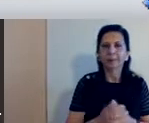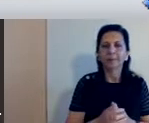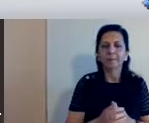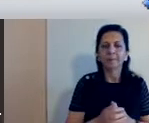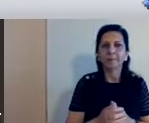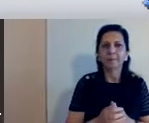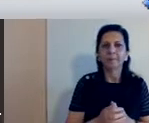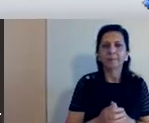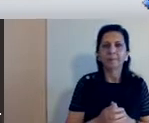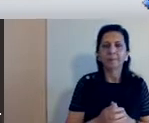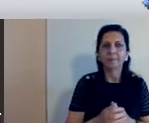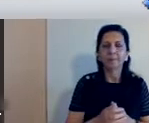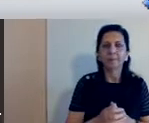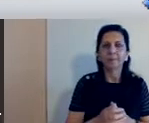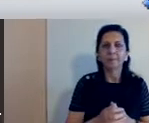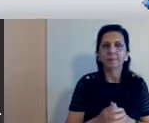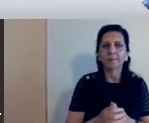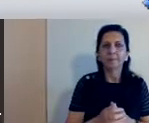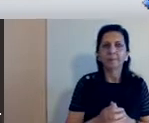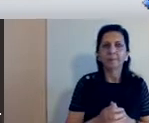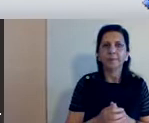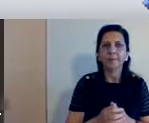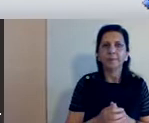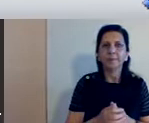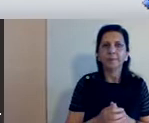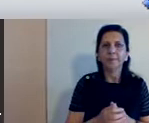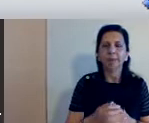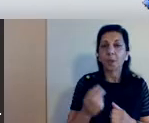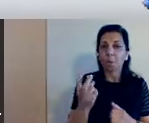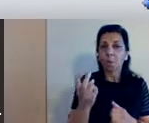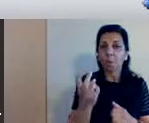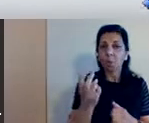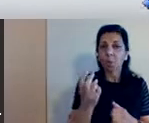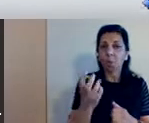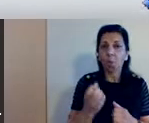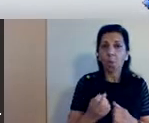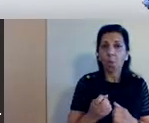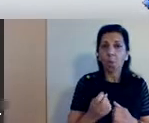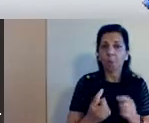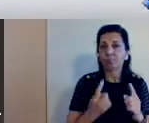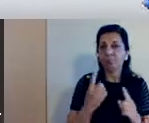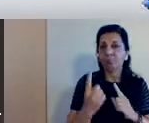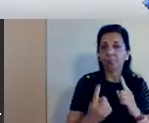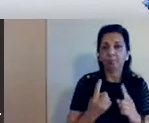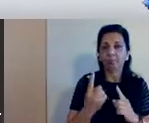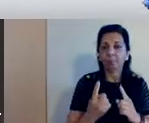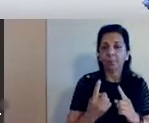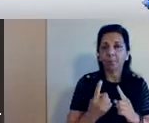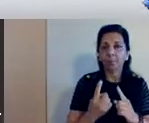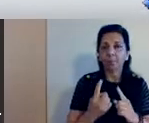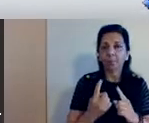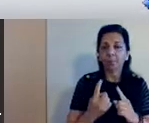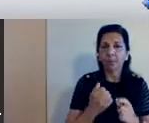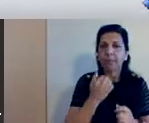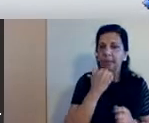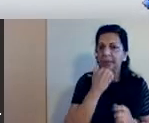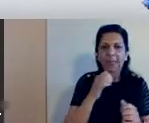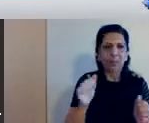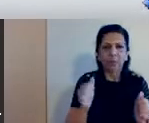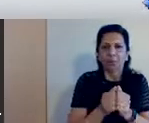today may then influence that. And then we've got another two further sessions planned. We need to just work on the dates,